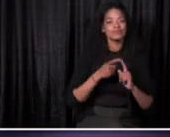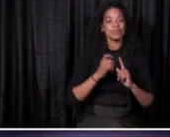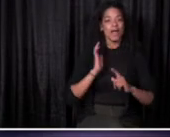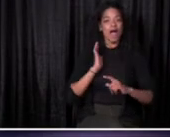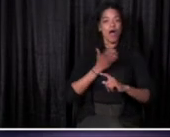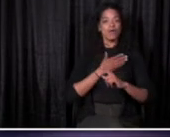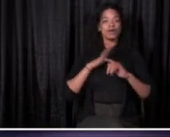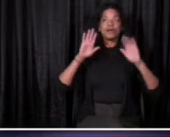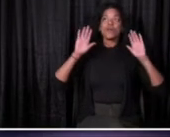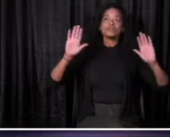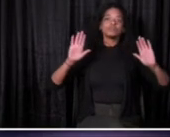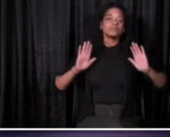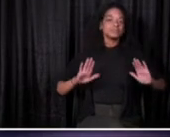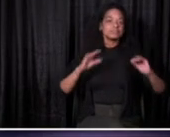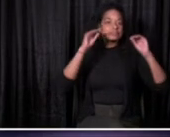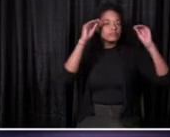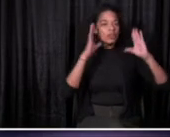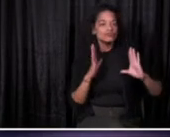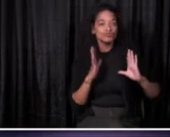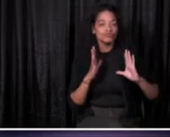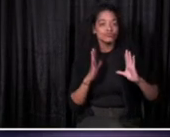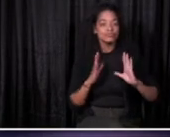faculty.